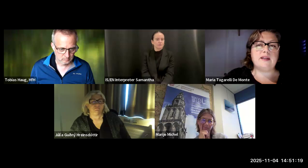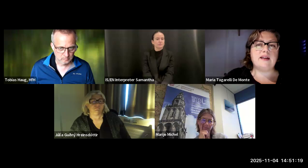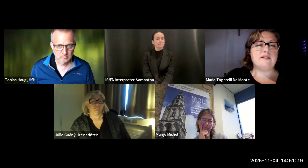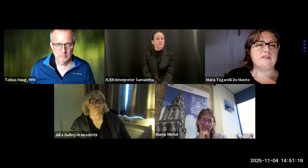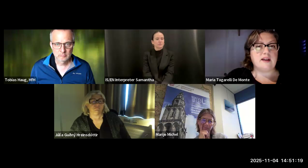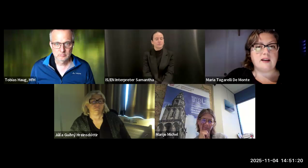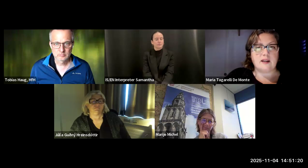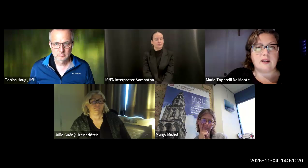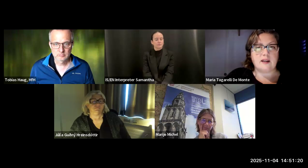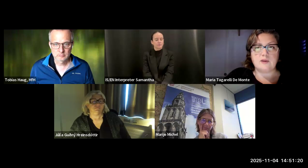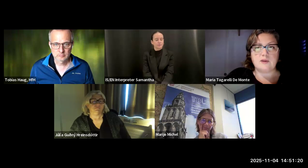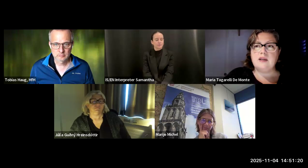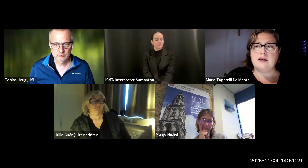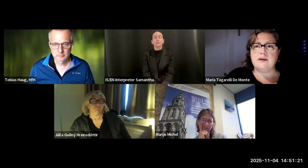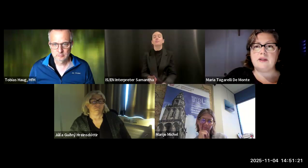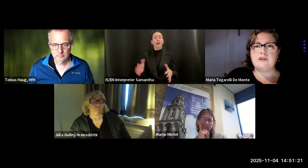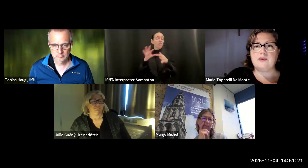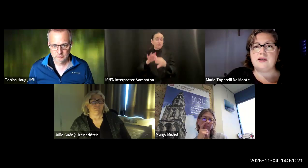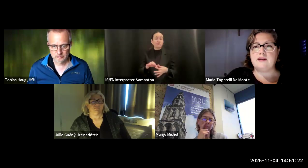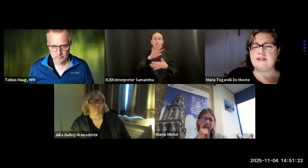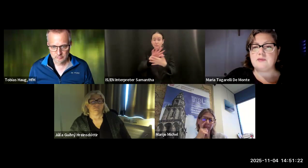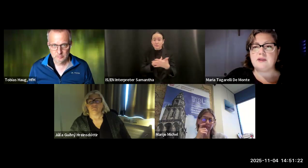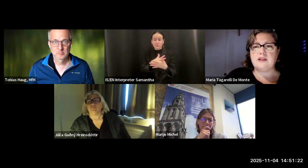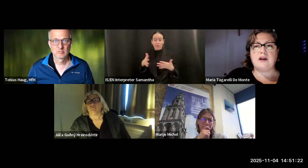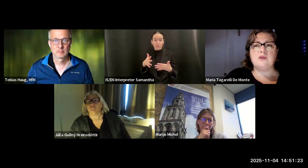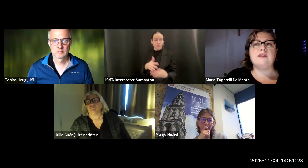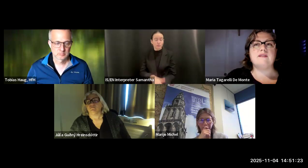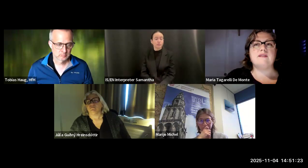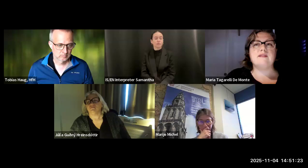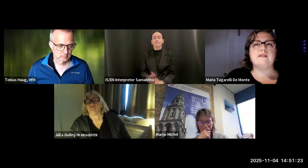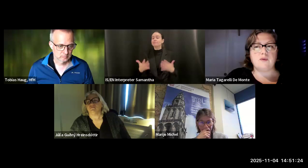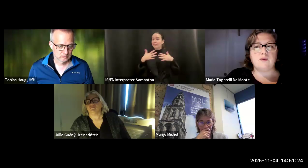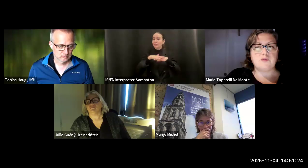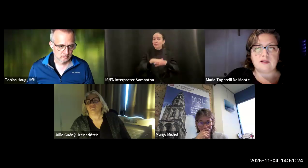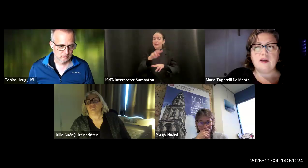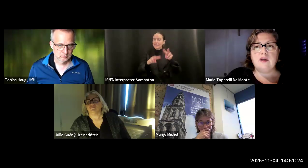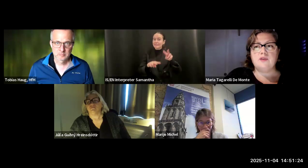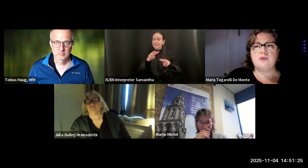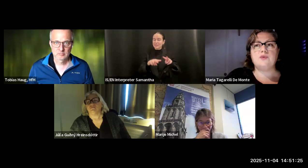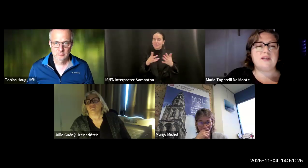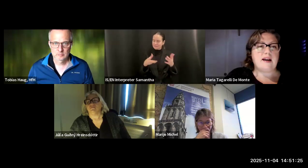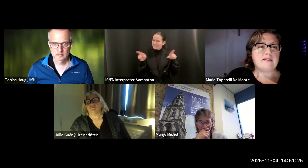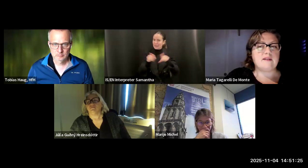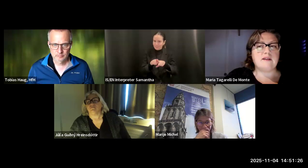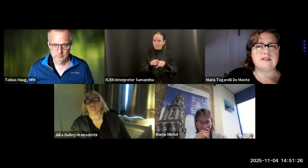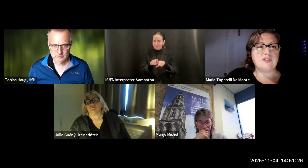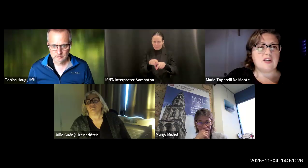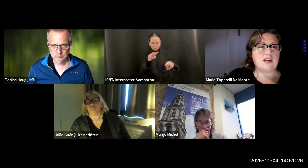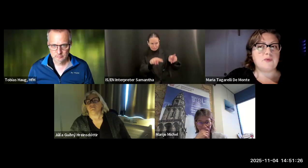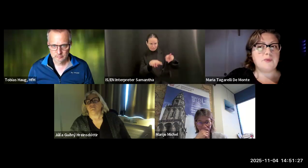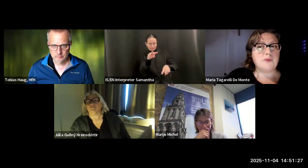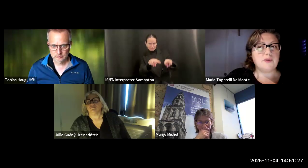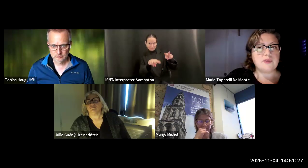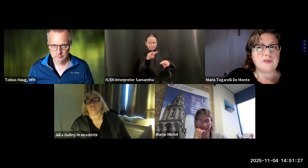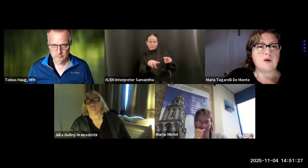So, in the case of sign language, integrated assessment evaluates language proficiency through tasks